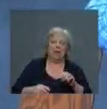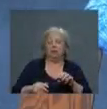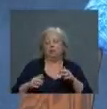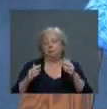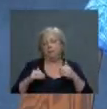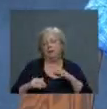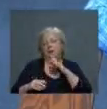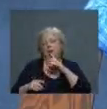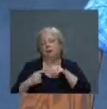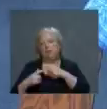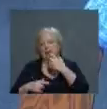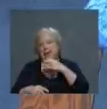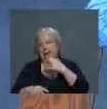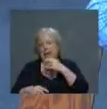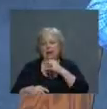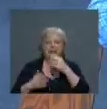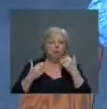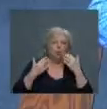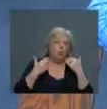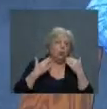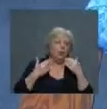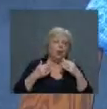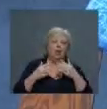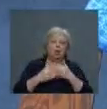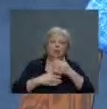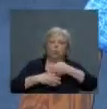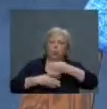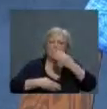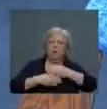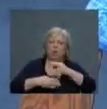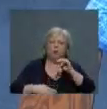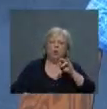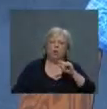and cooling them through window units in the wall.